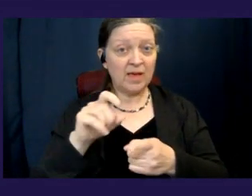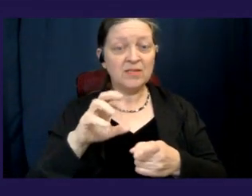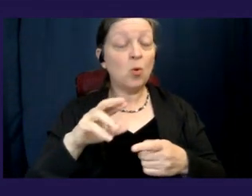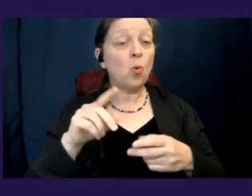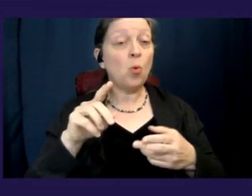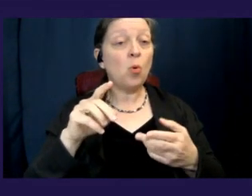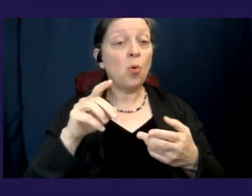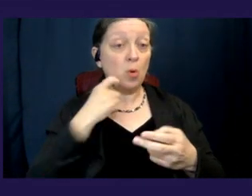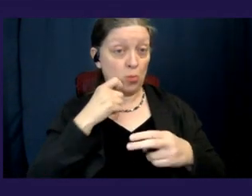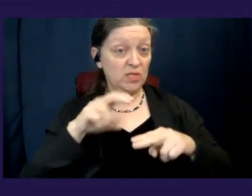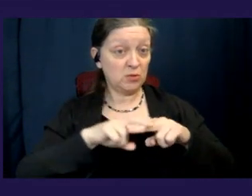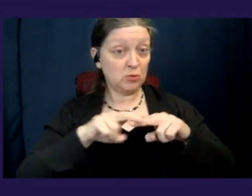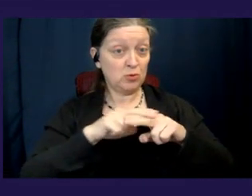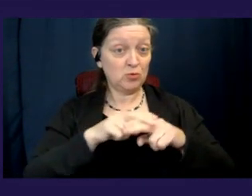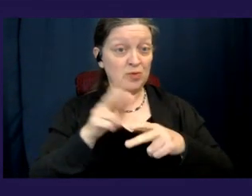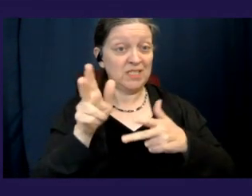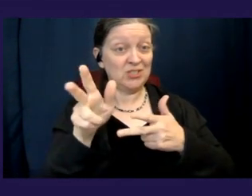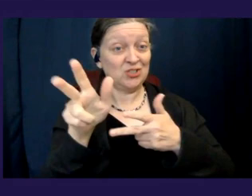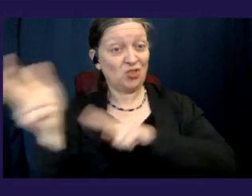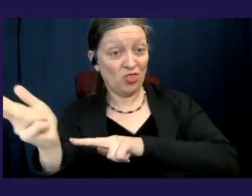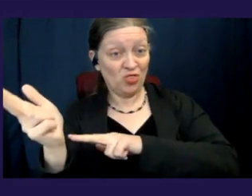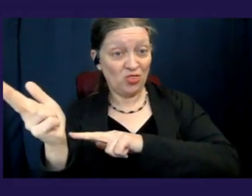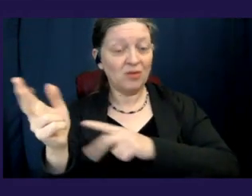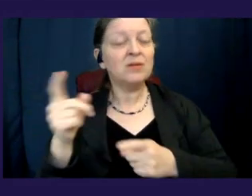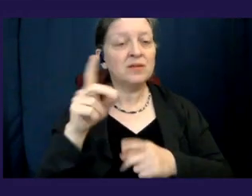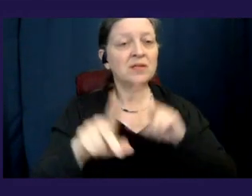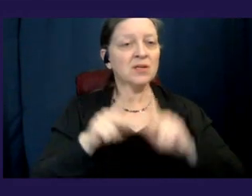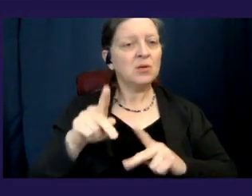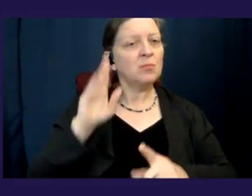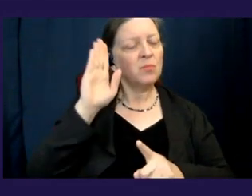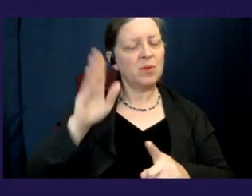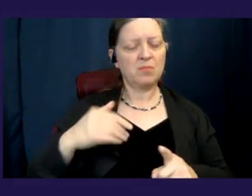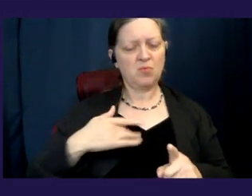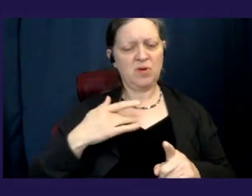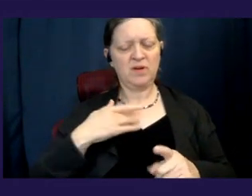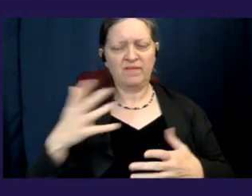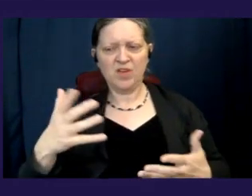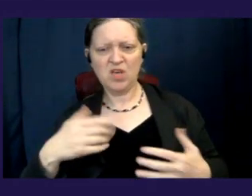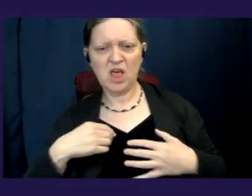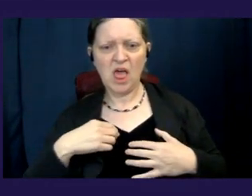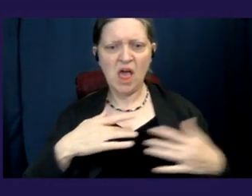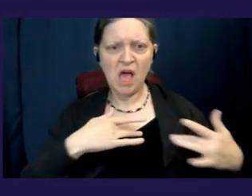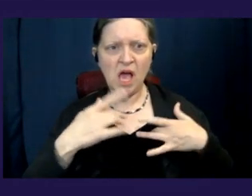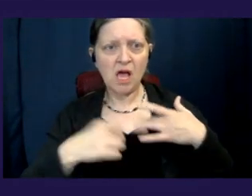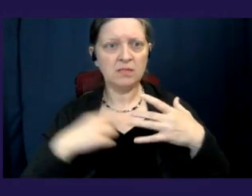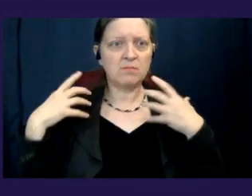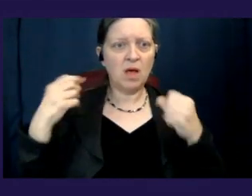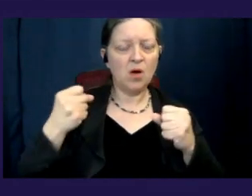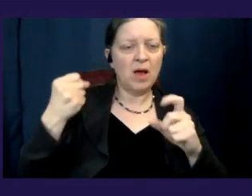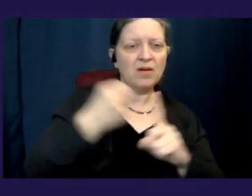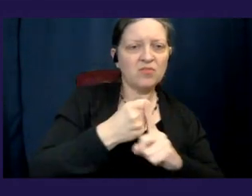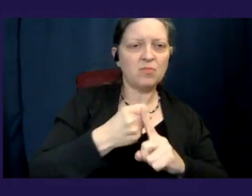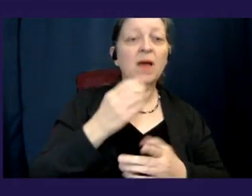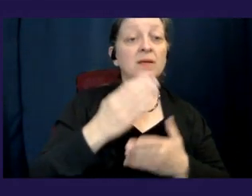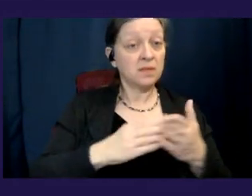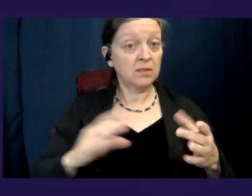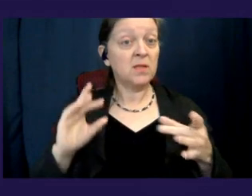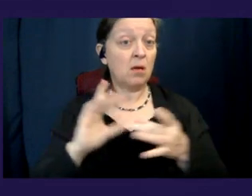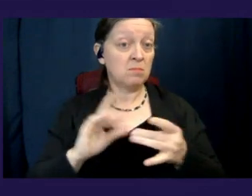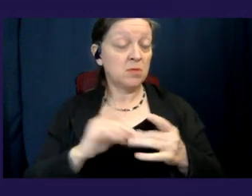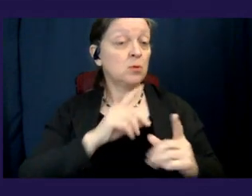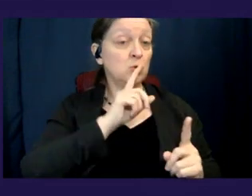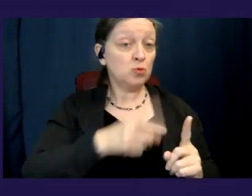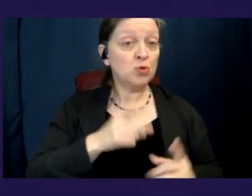the train derailment that there was going to be concerns about health impacts, and some would be true and some would be probably not true. And so you